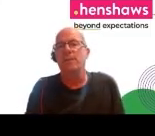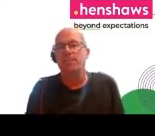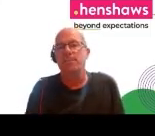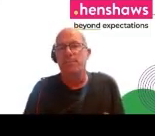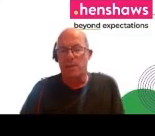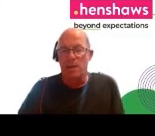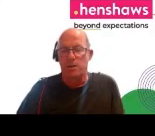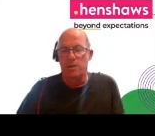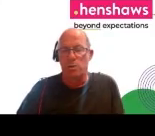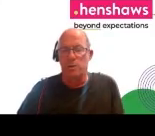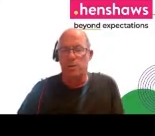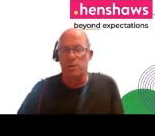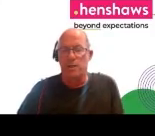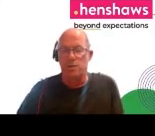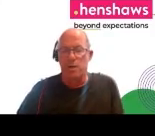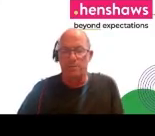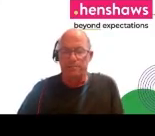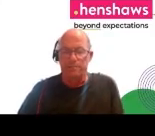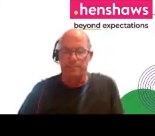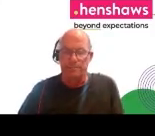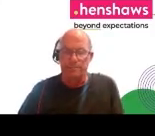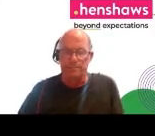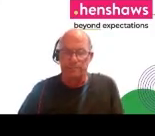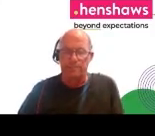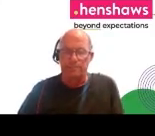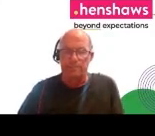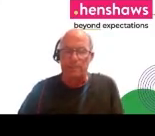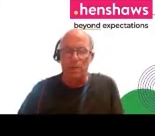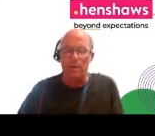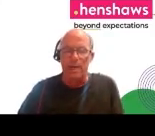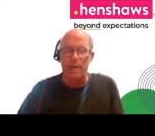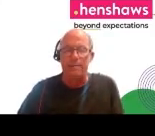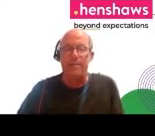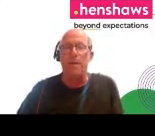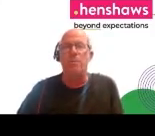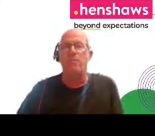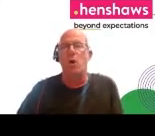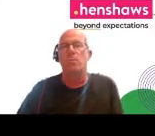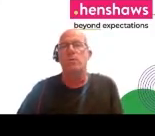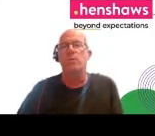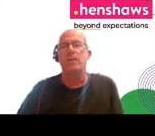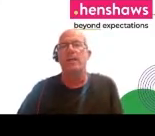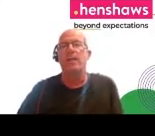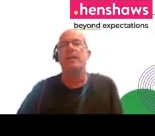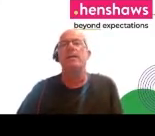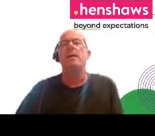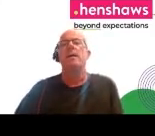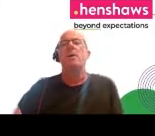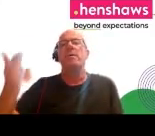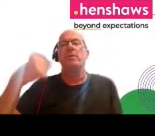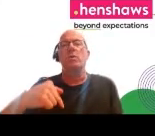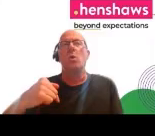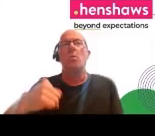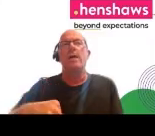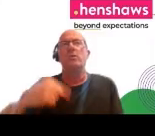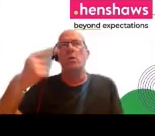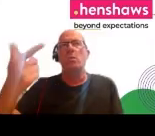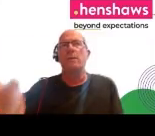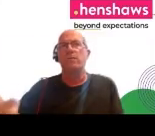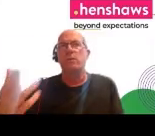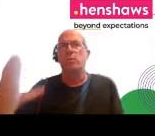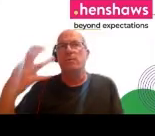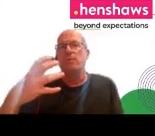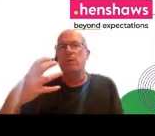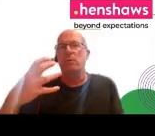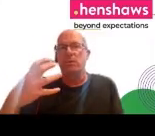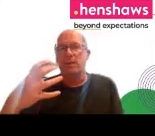say private. So I normally turn that on. Okay, and then we've got options within here, whether it's always